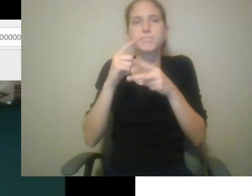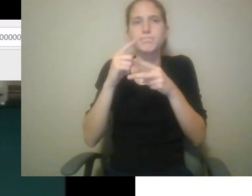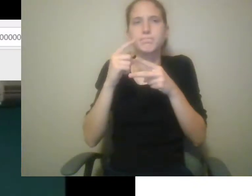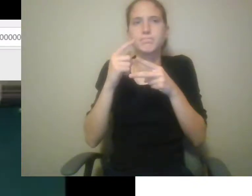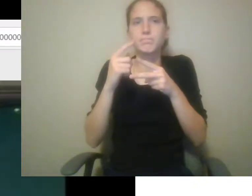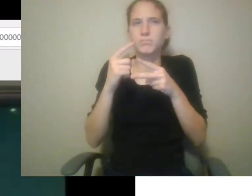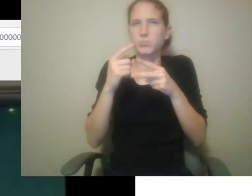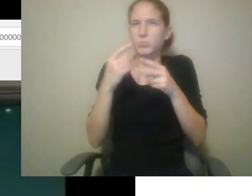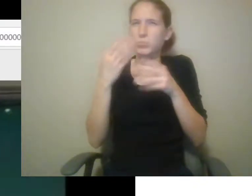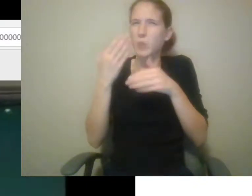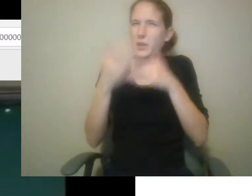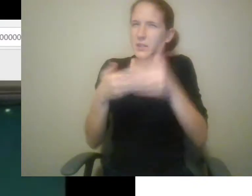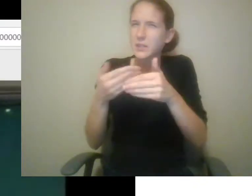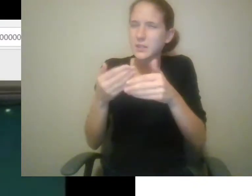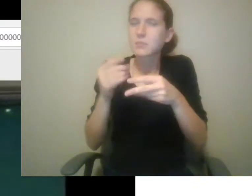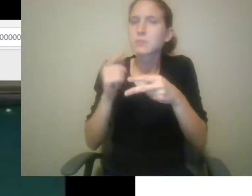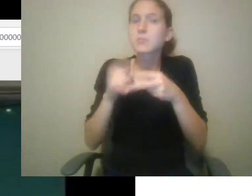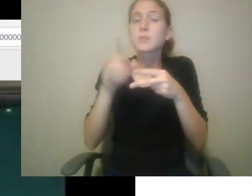membrane.